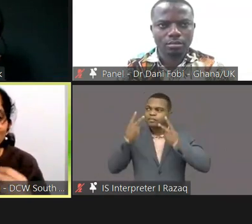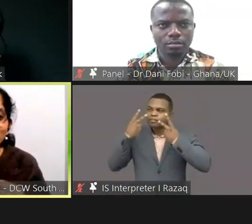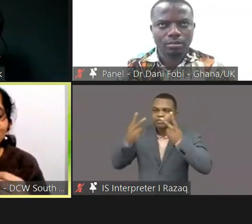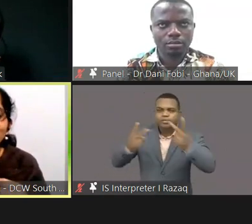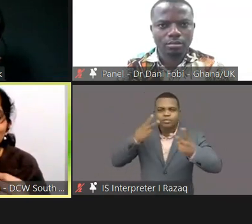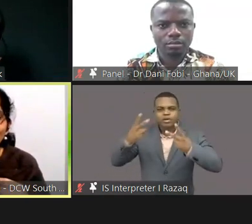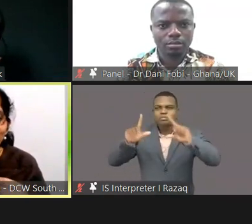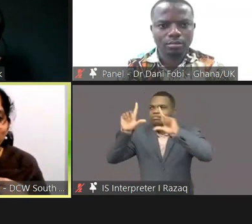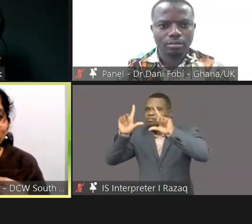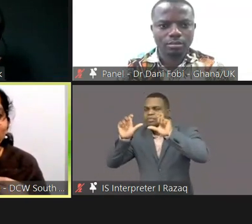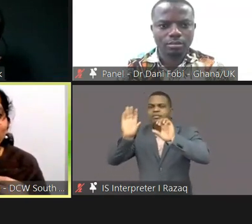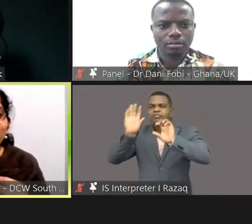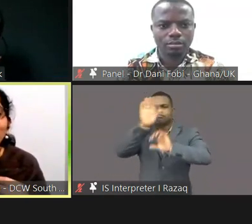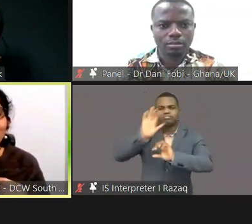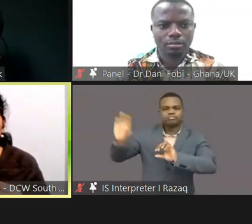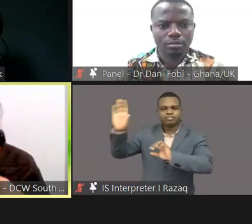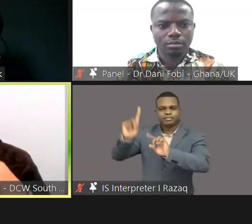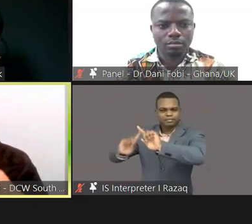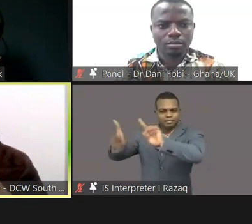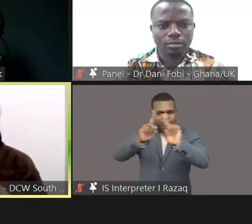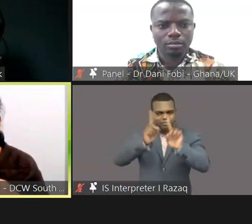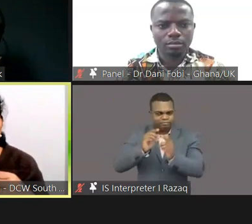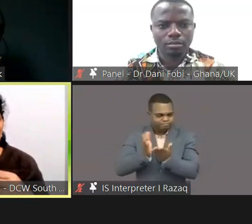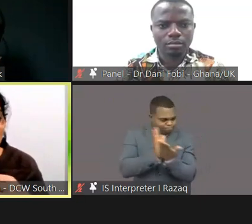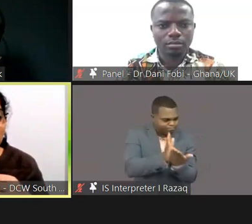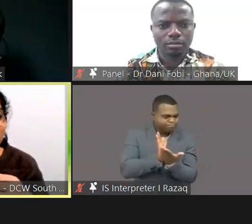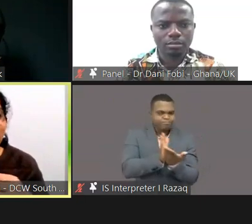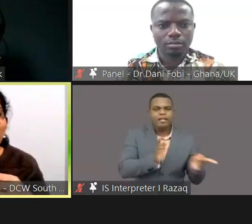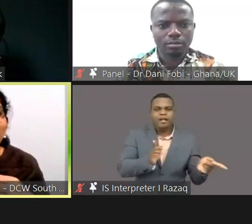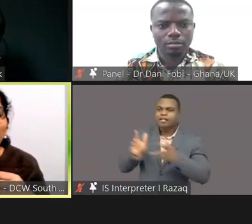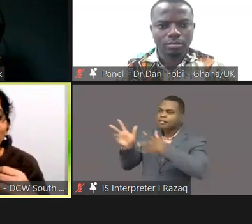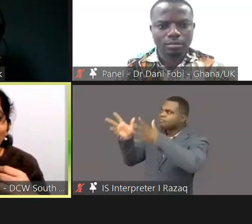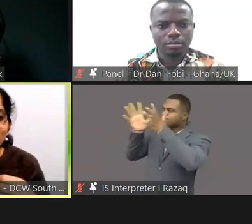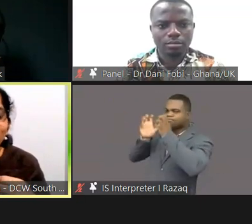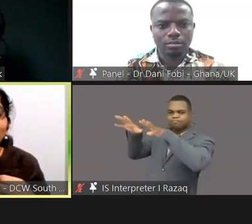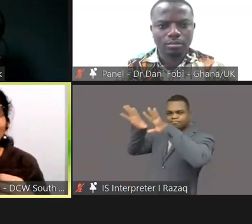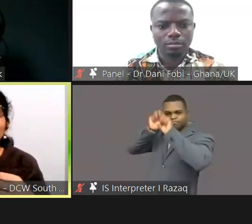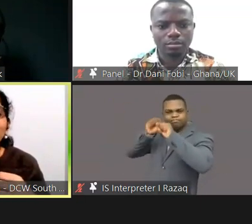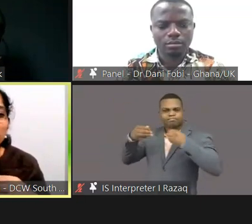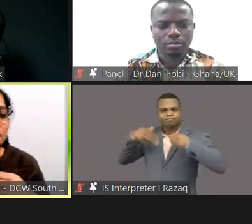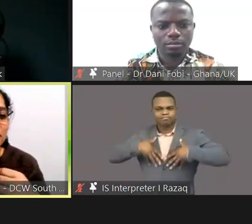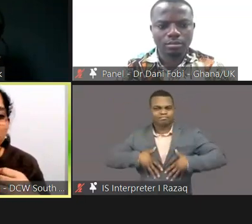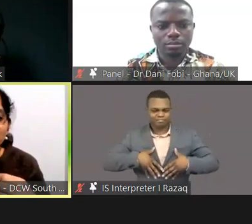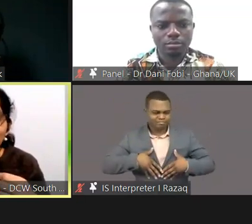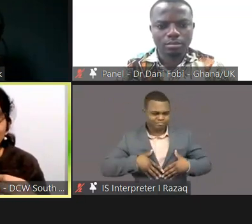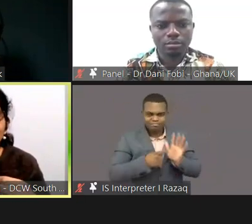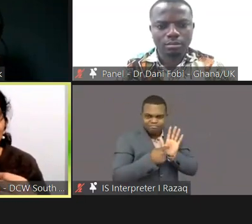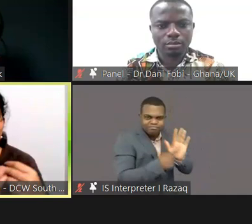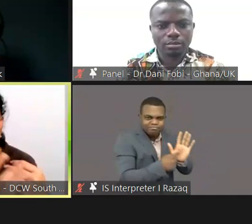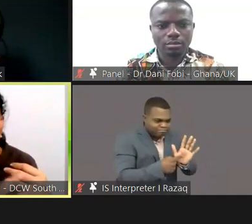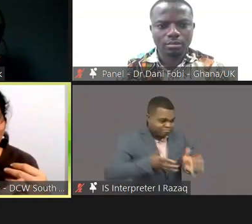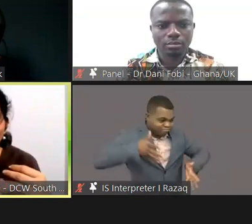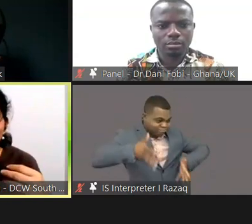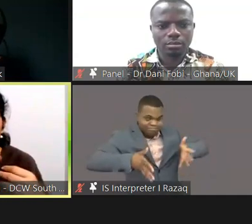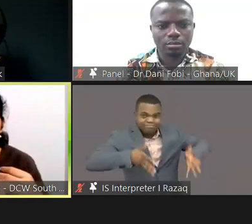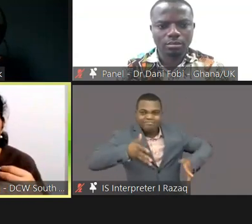Demonstrating is a really good way, enacting a story. And then it could be feelings, it could